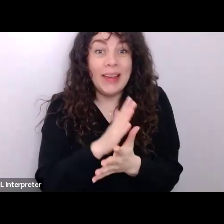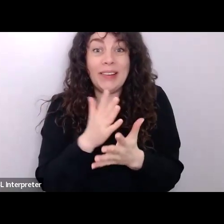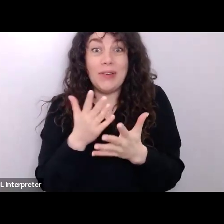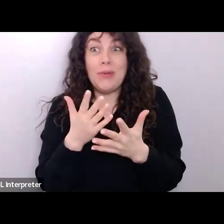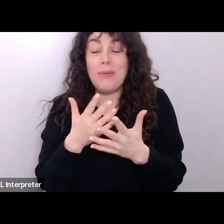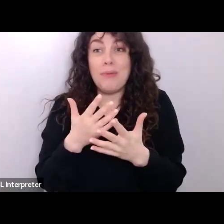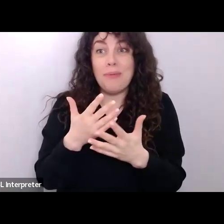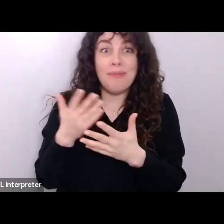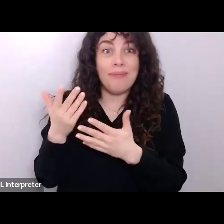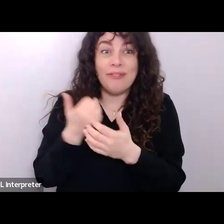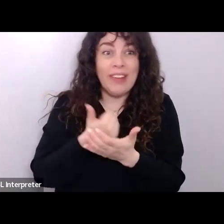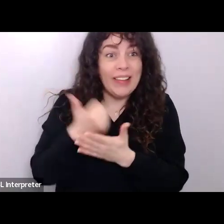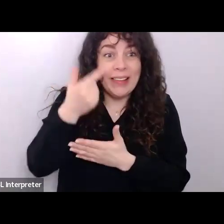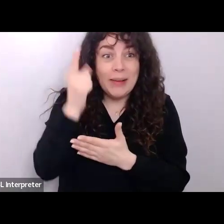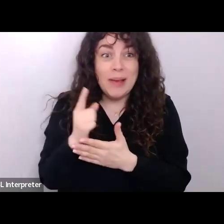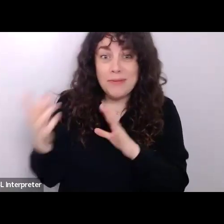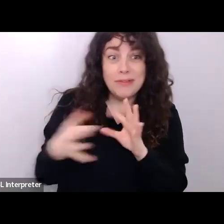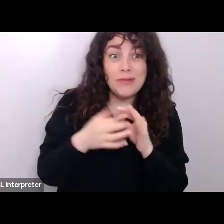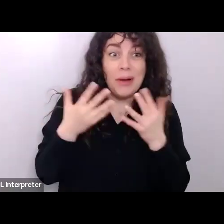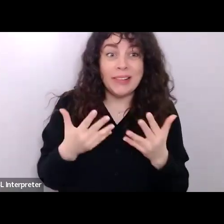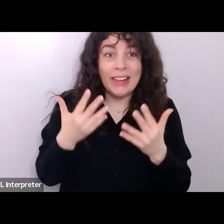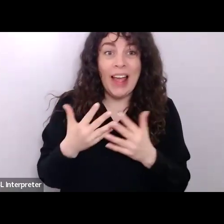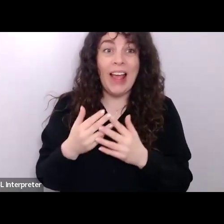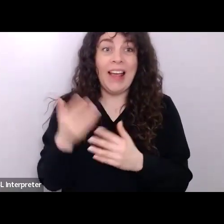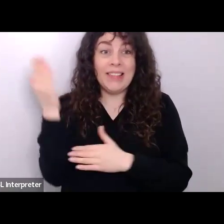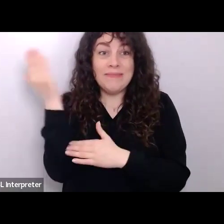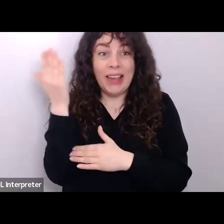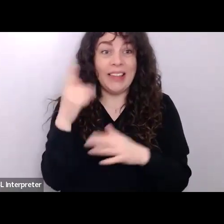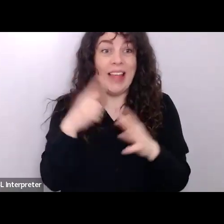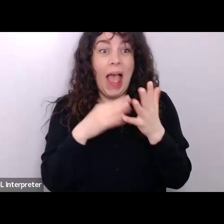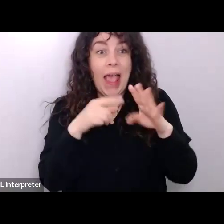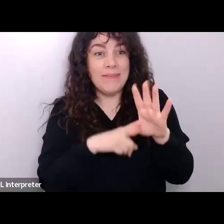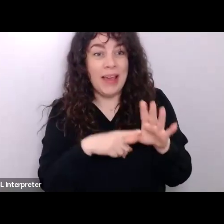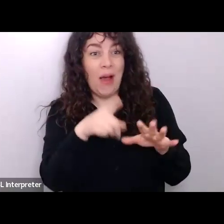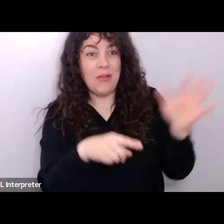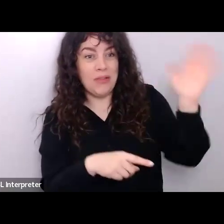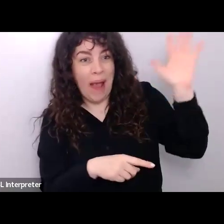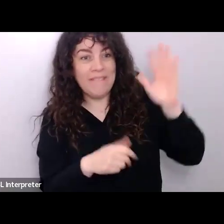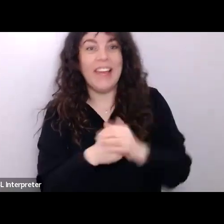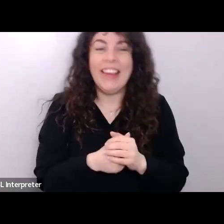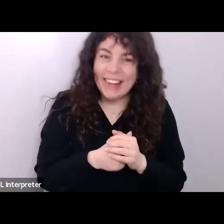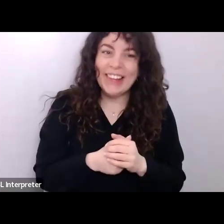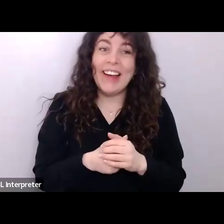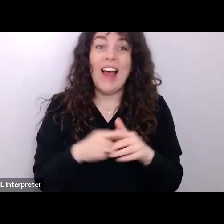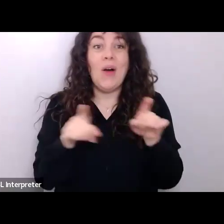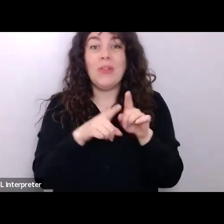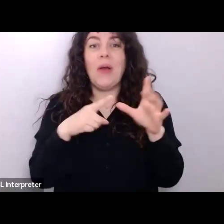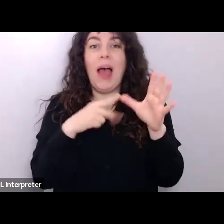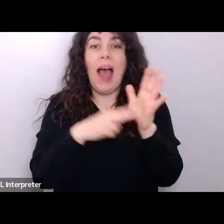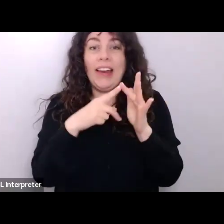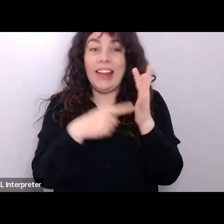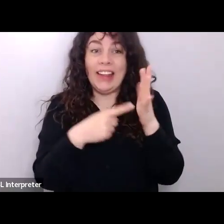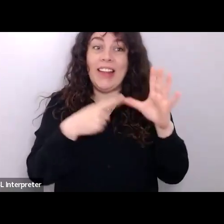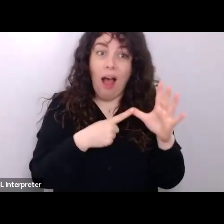wonderful speakers with us. So we have Amy. I don't know if you want to just wait. Yeah, there's Amy. We have Anita, we